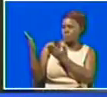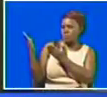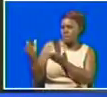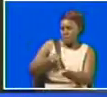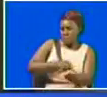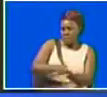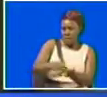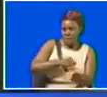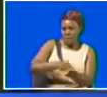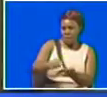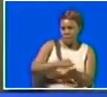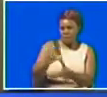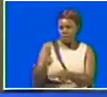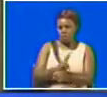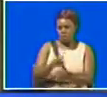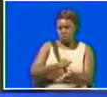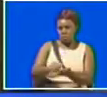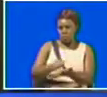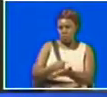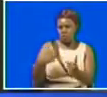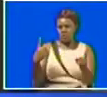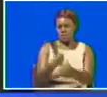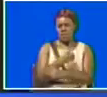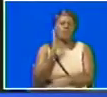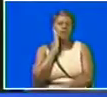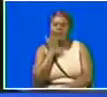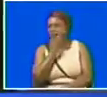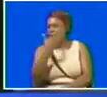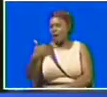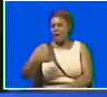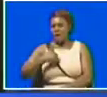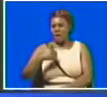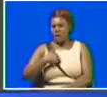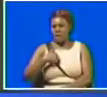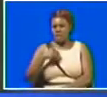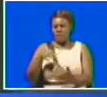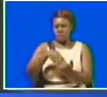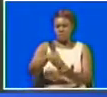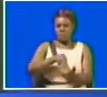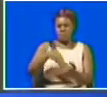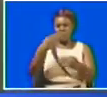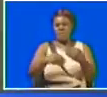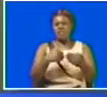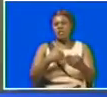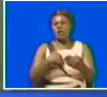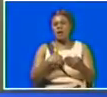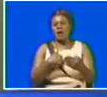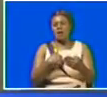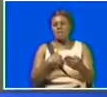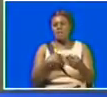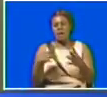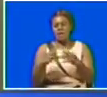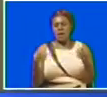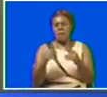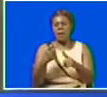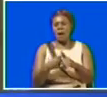The printing filament used for printing comes in different colors and is made up of flexible material with rubber properties